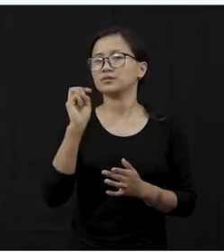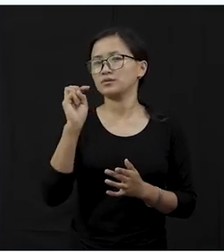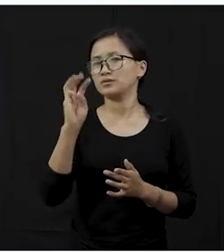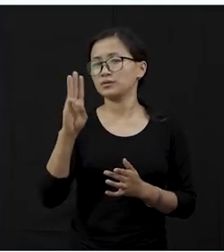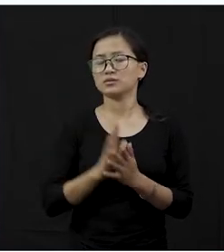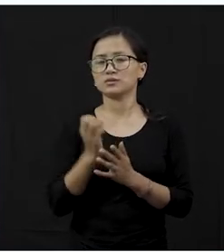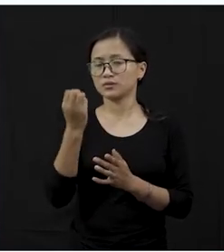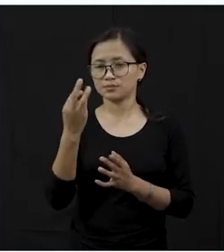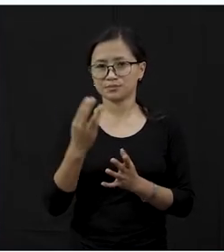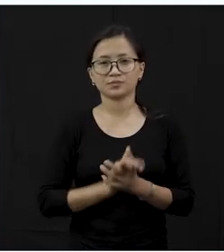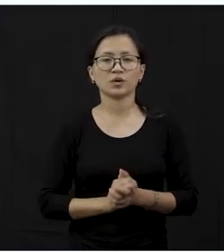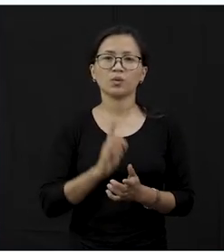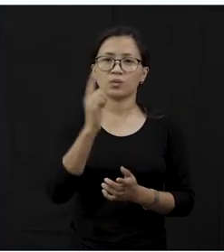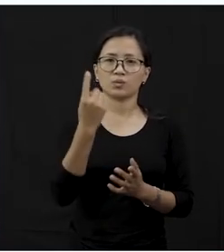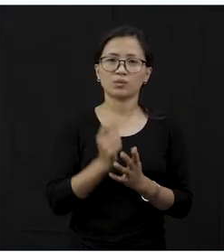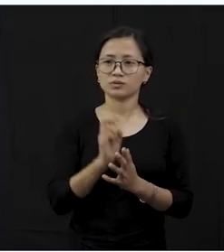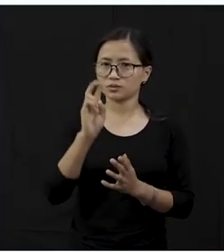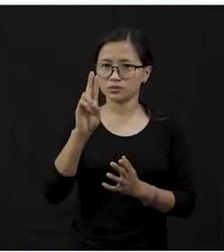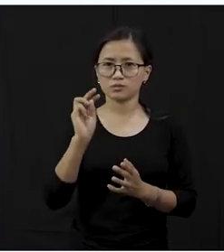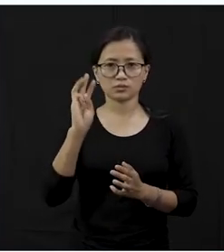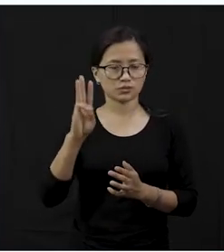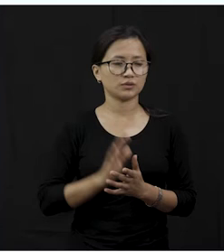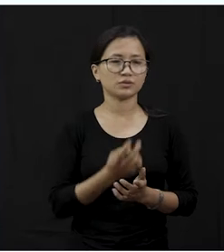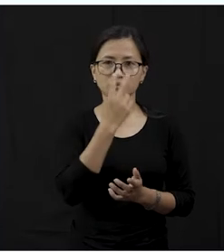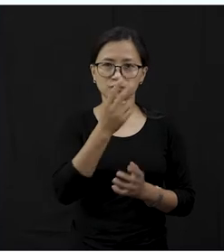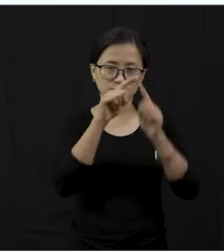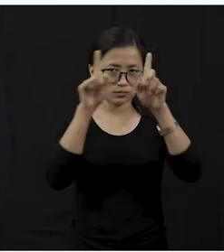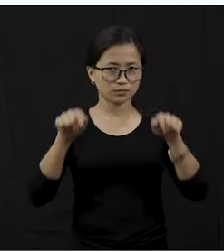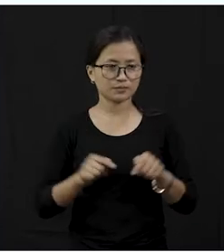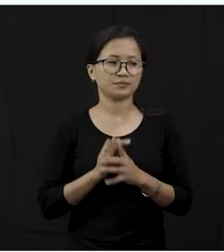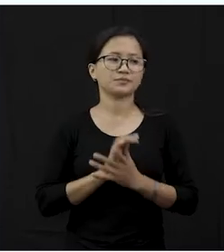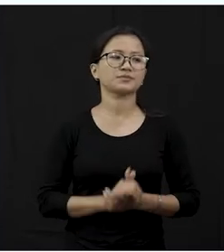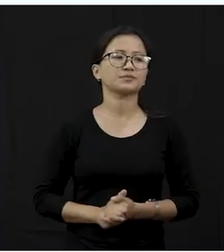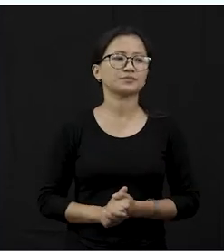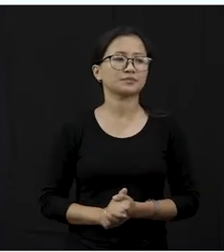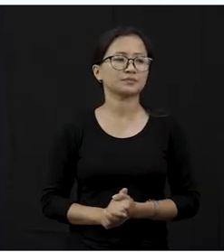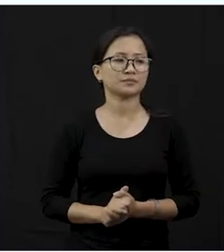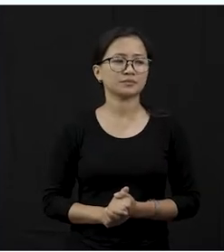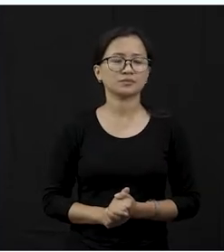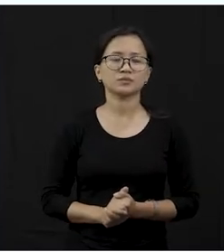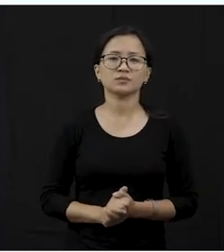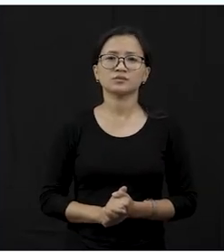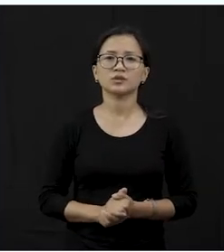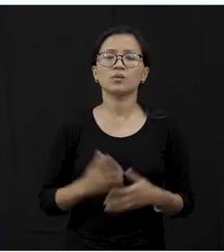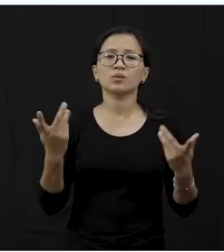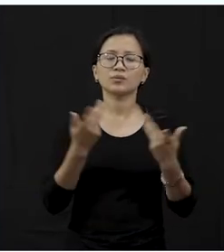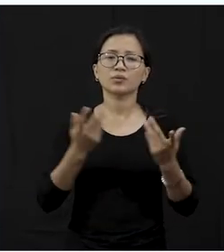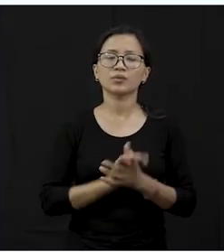also a digit. So 1, 2, and 3. So here you have 3 digit number. And that's where